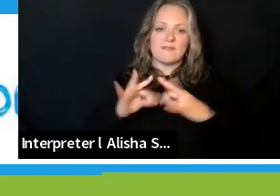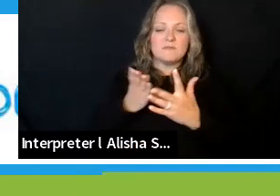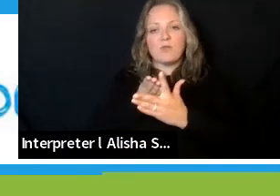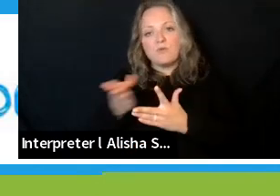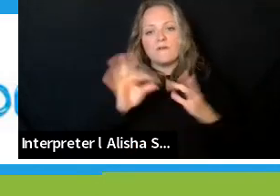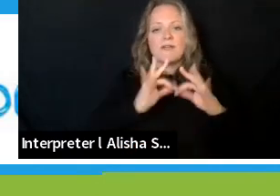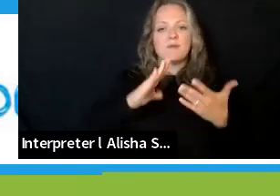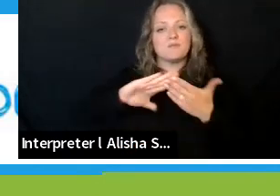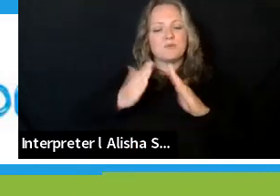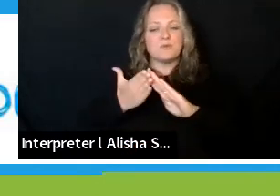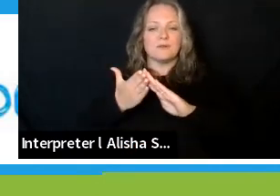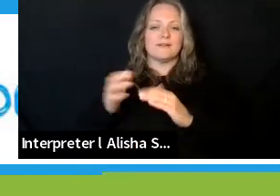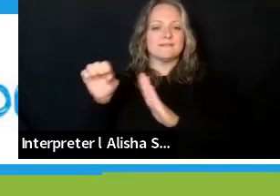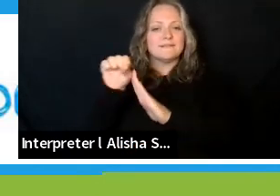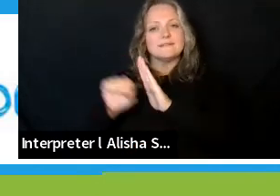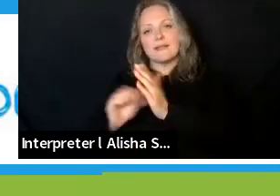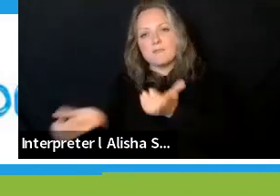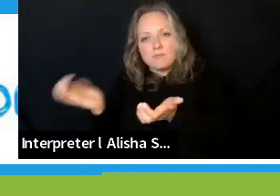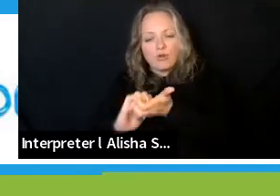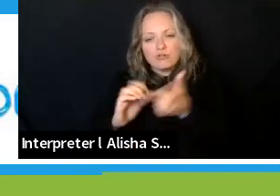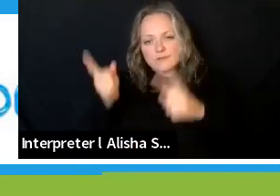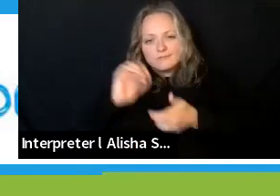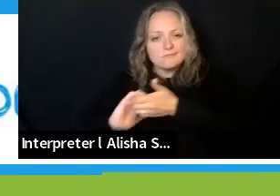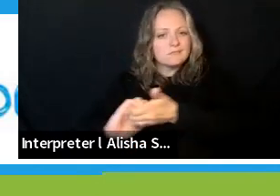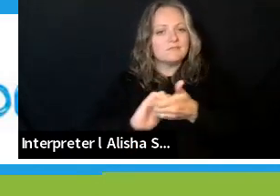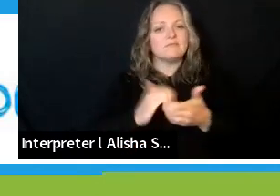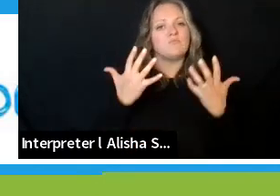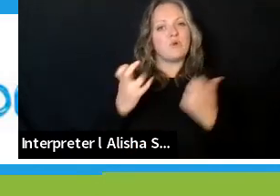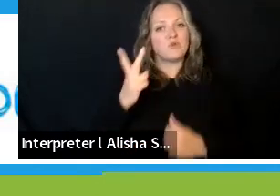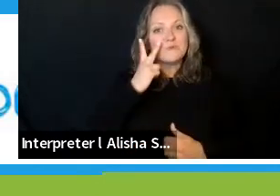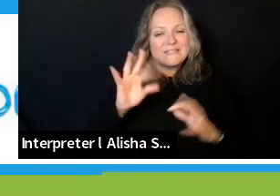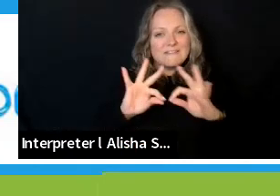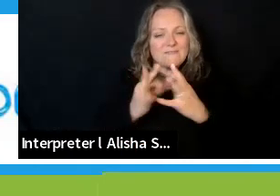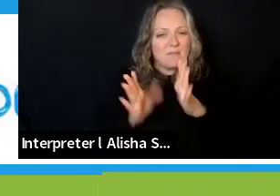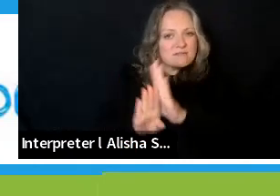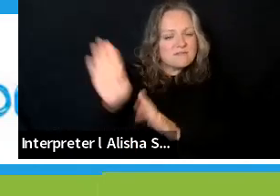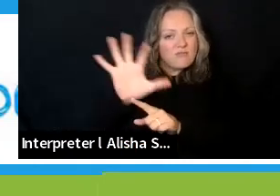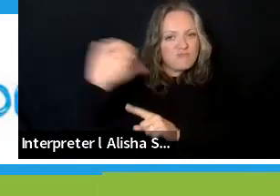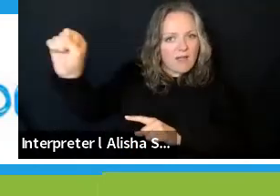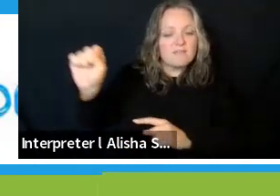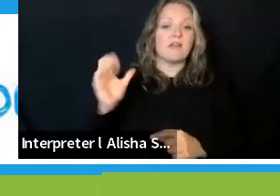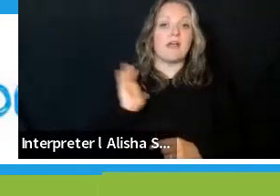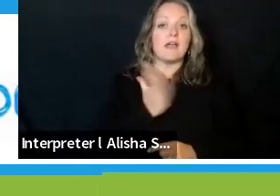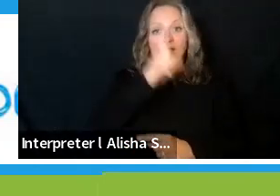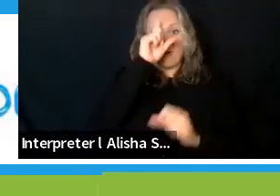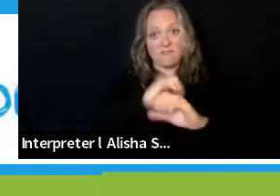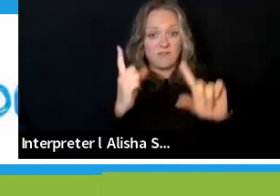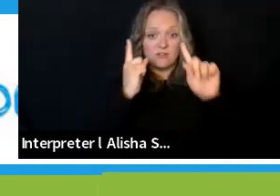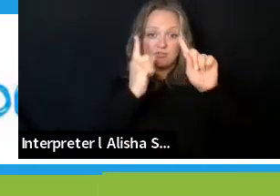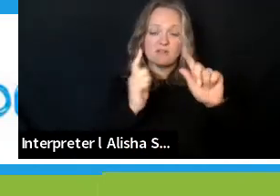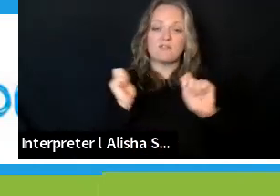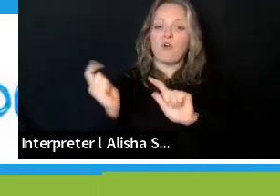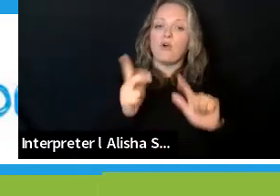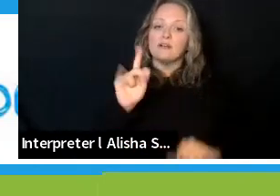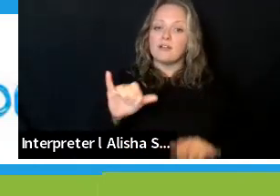partnerships that we want to see families actually thrive. Our vision is that all Kentucky children are healthy, safe, and prepared to succeed